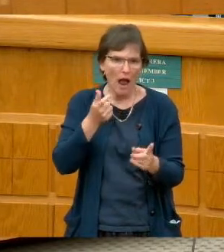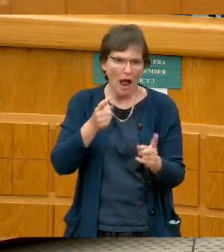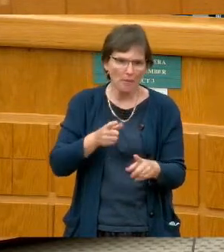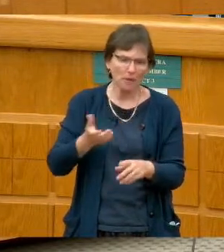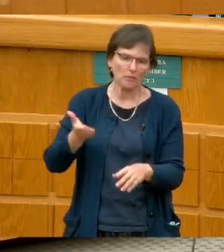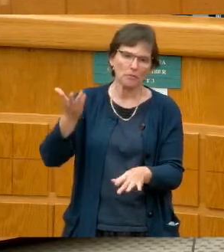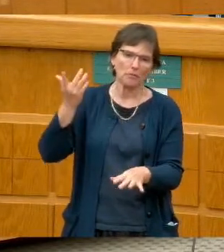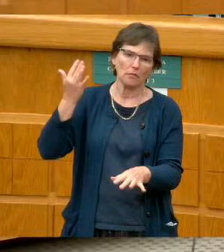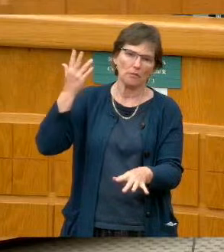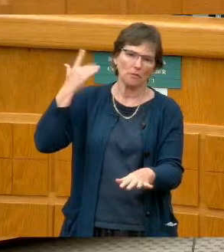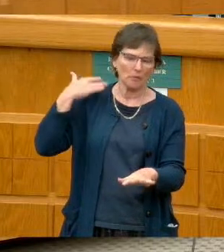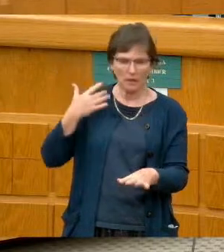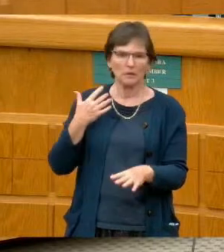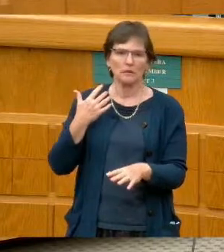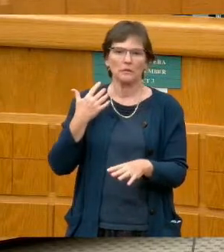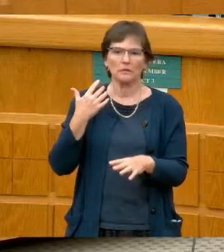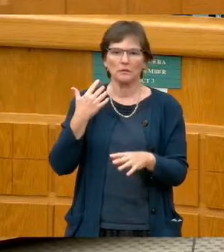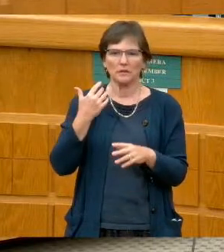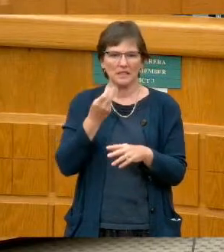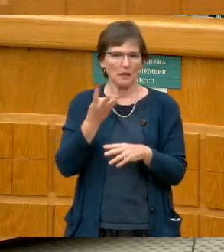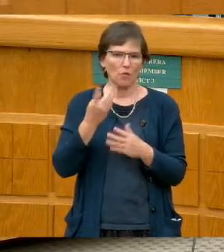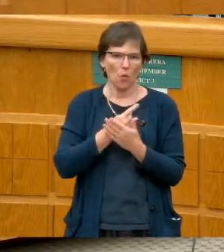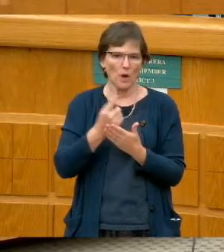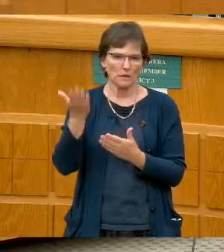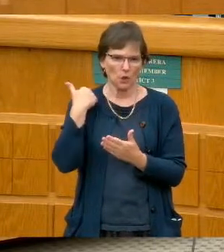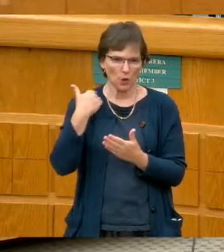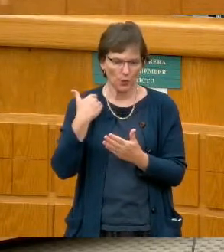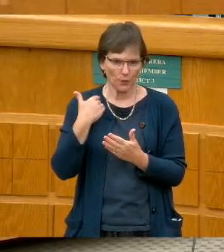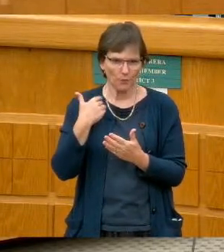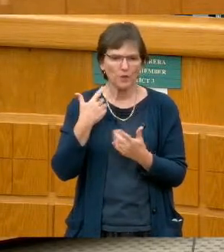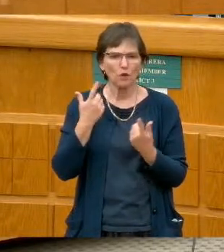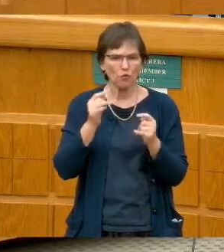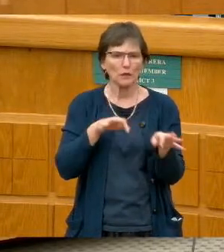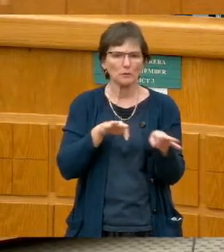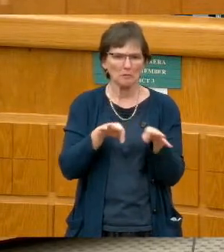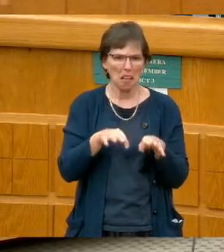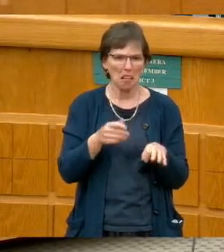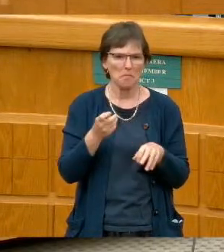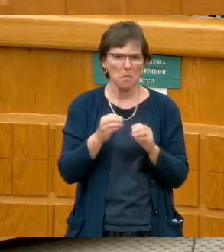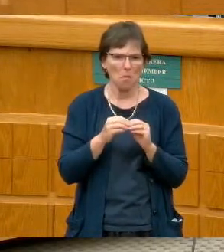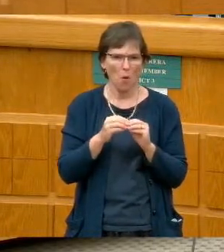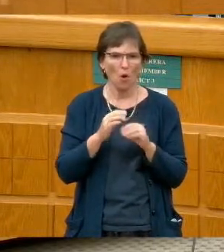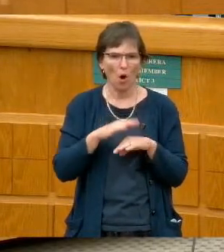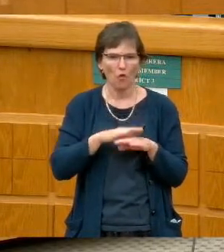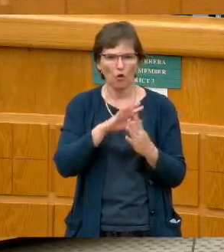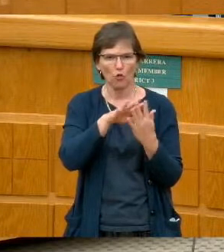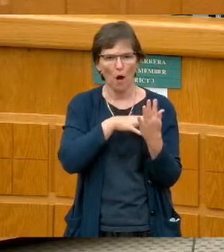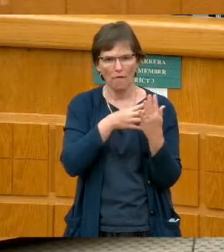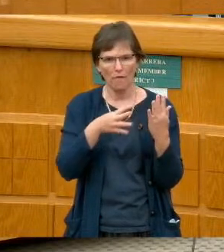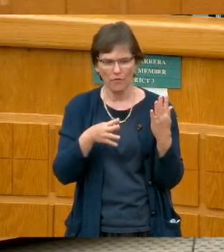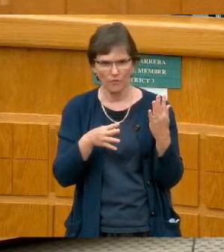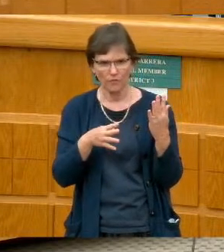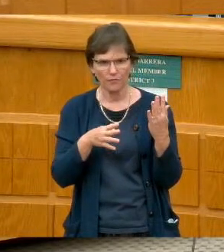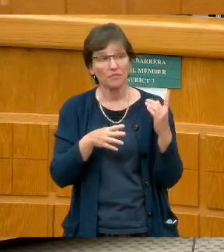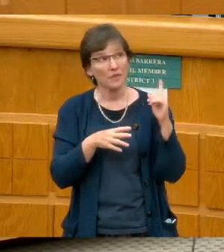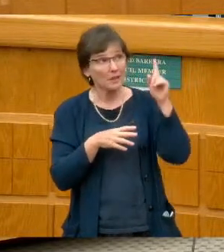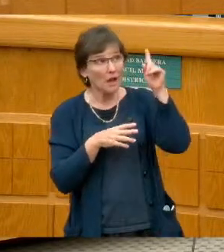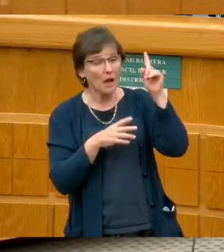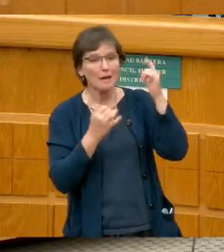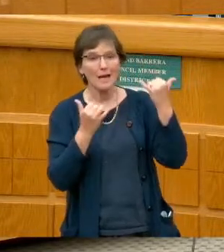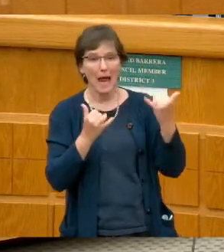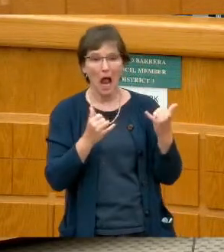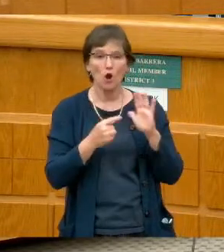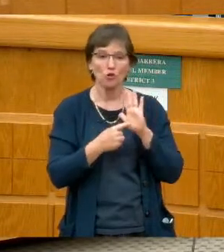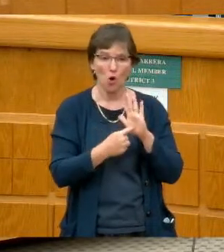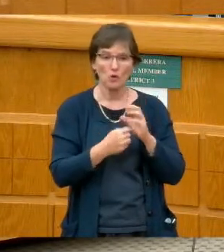on a graph, so we'll try to explain it here this afternoon for you. So this graph here shows our number